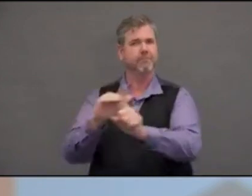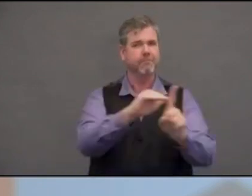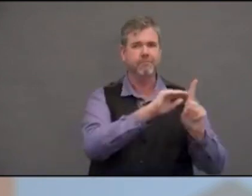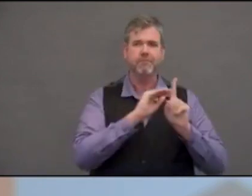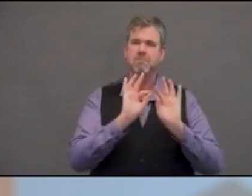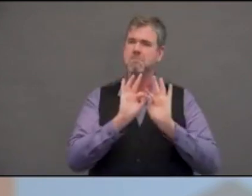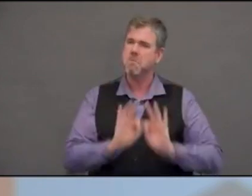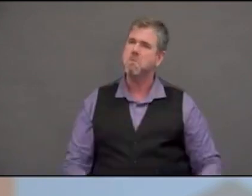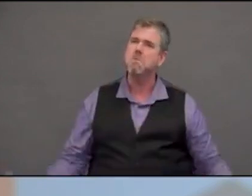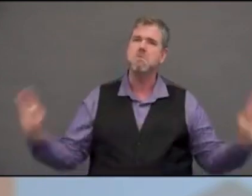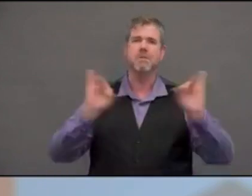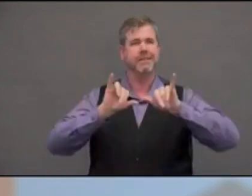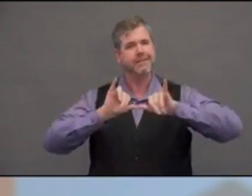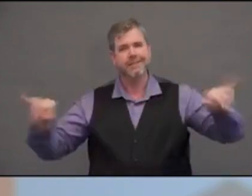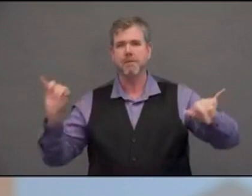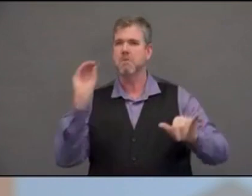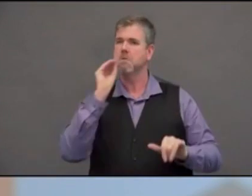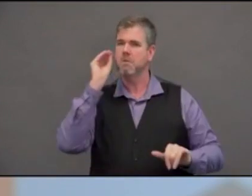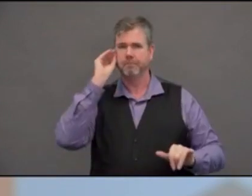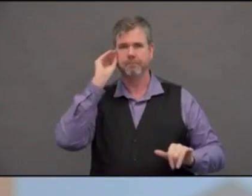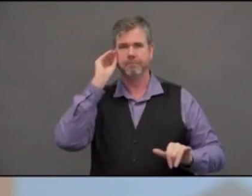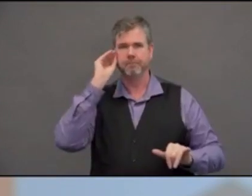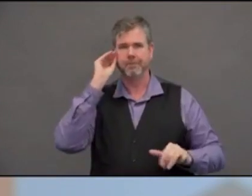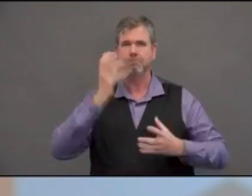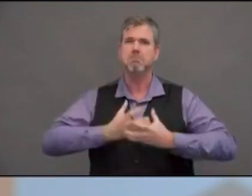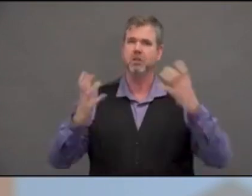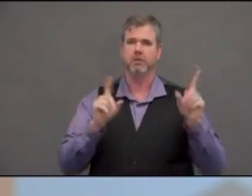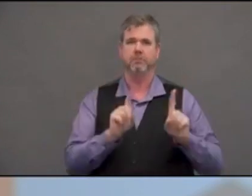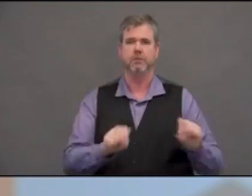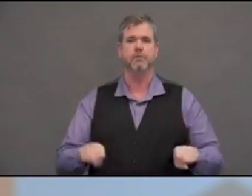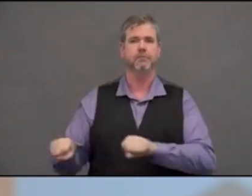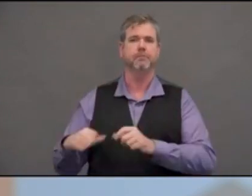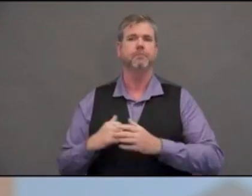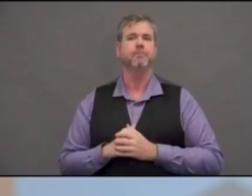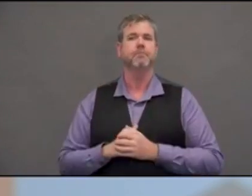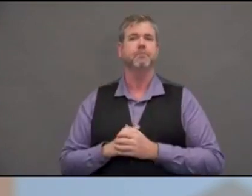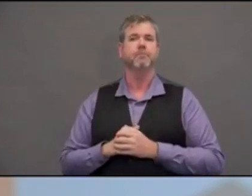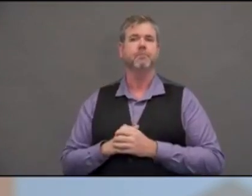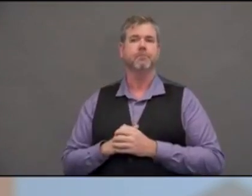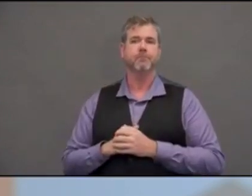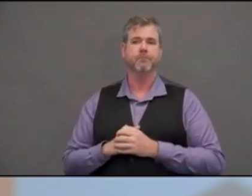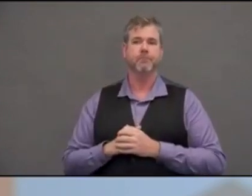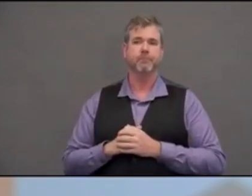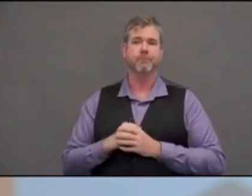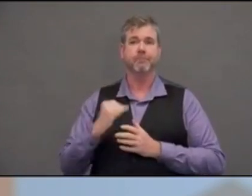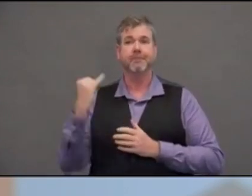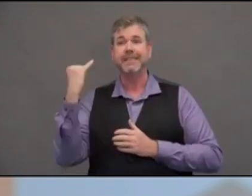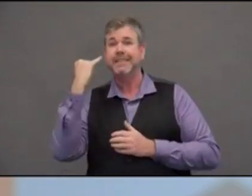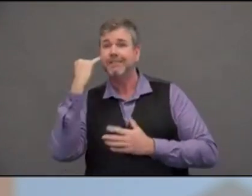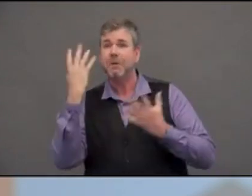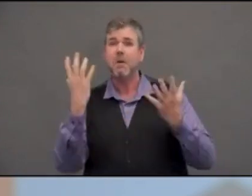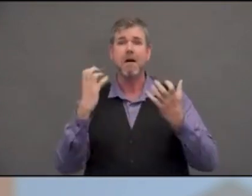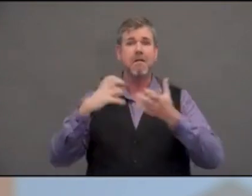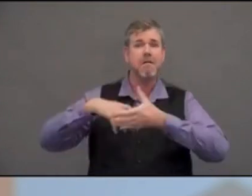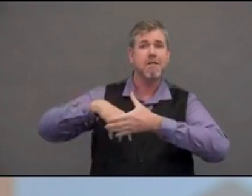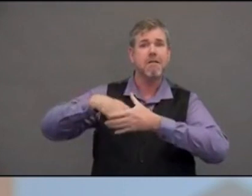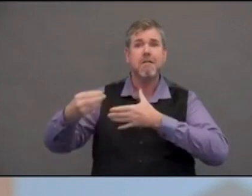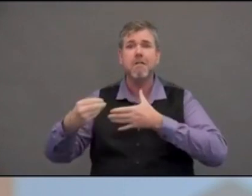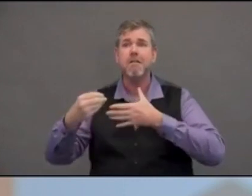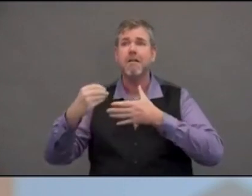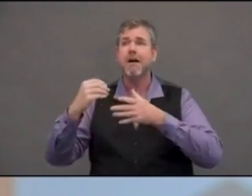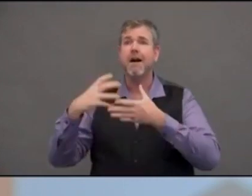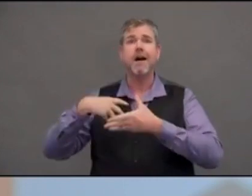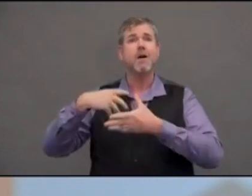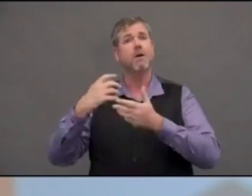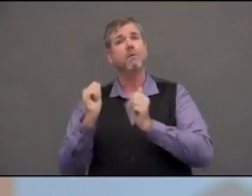as much as possible. Find opportunities to enjoy the outdoors on walks with members of your household only. And please remember that